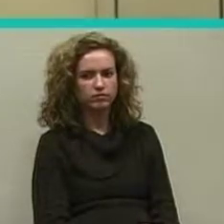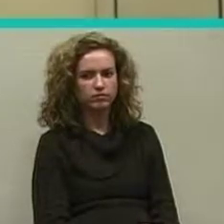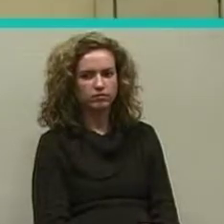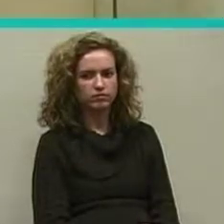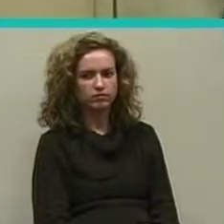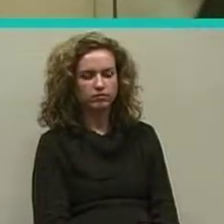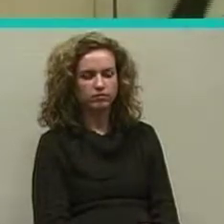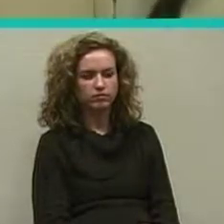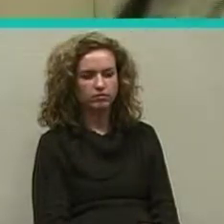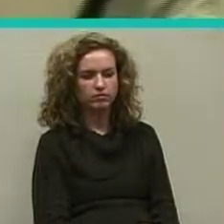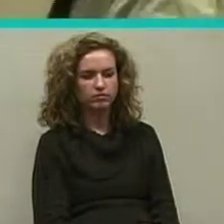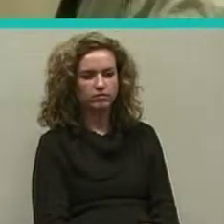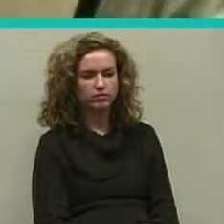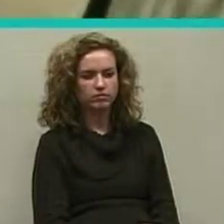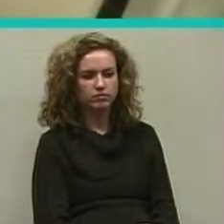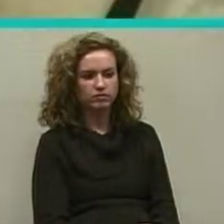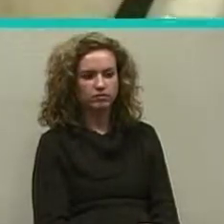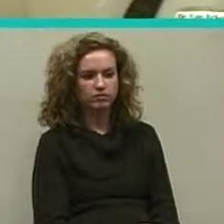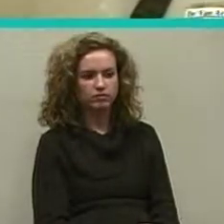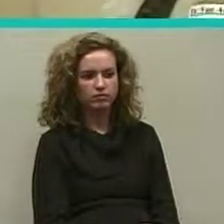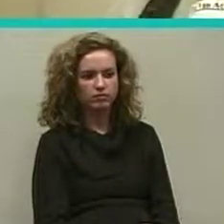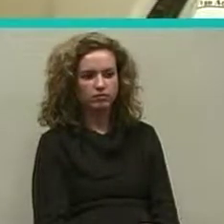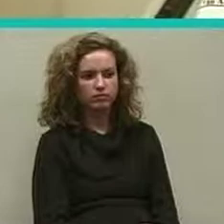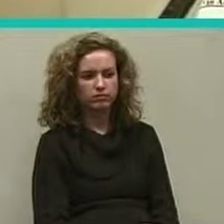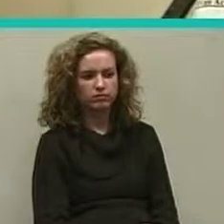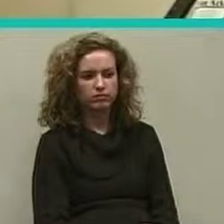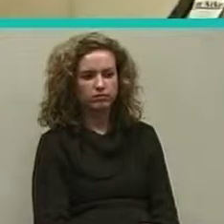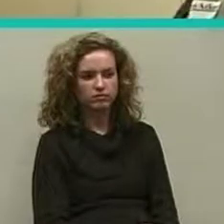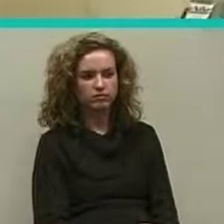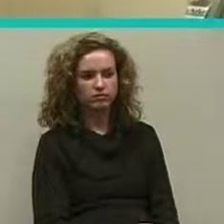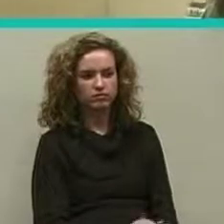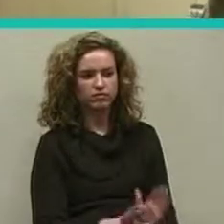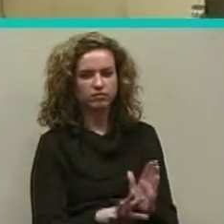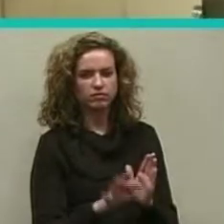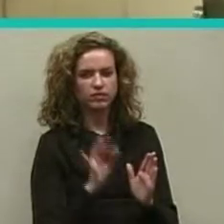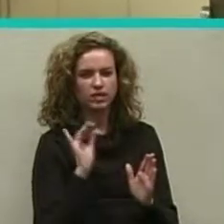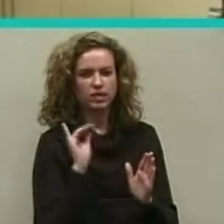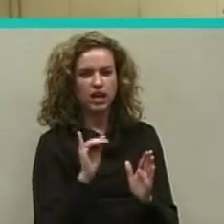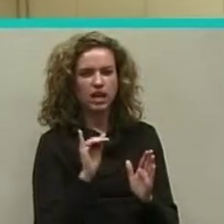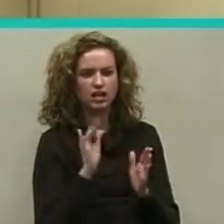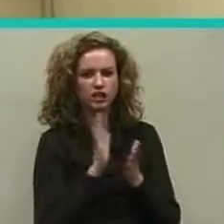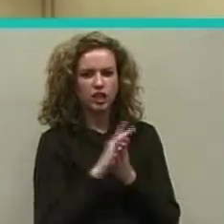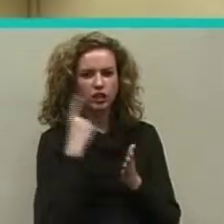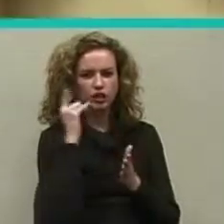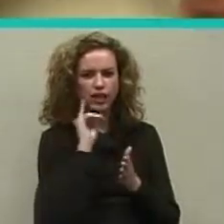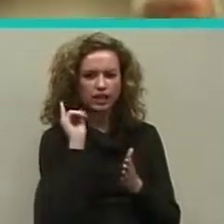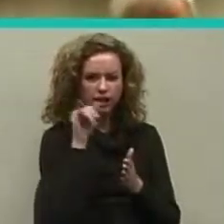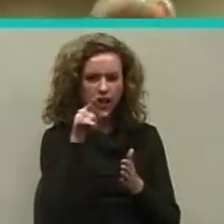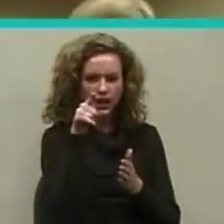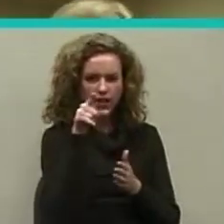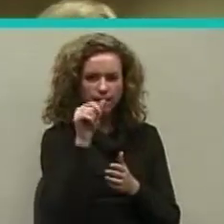Yeah, what are we doing again? I'm sorry. Right there. Find that sheet that looks like this.